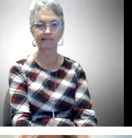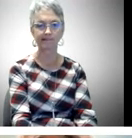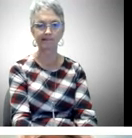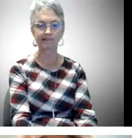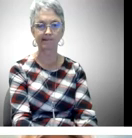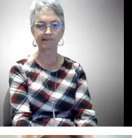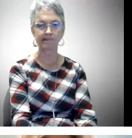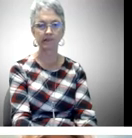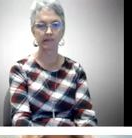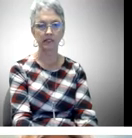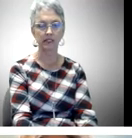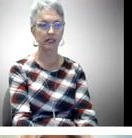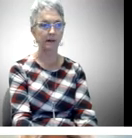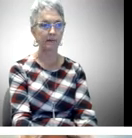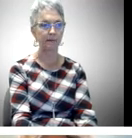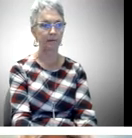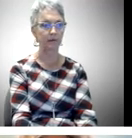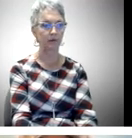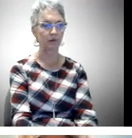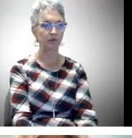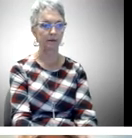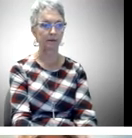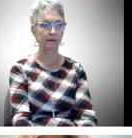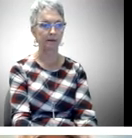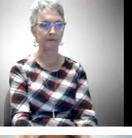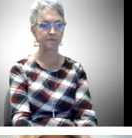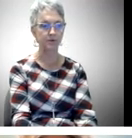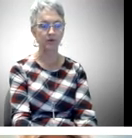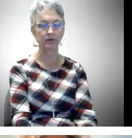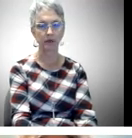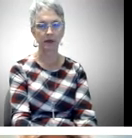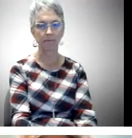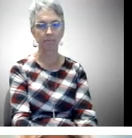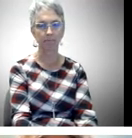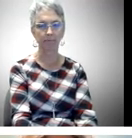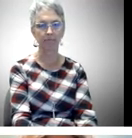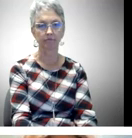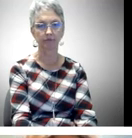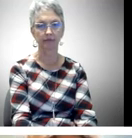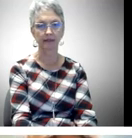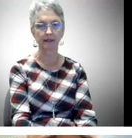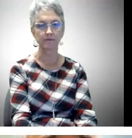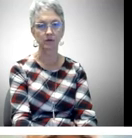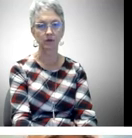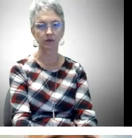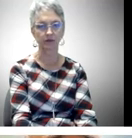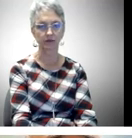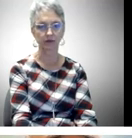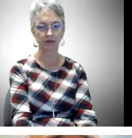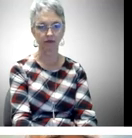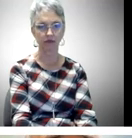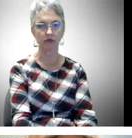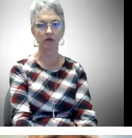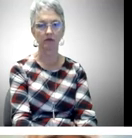Jenny situation and what they've talked to, and there's some articles on this. So what supported decision making does is it helps a person